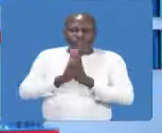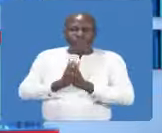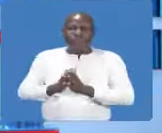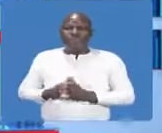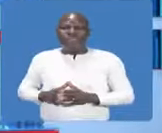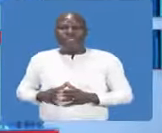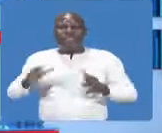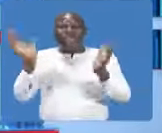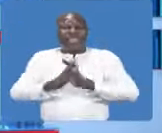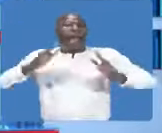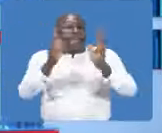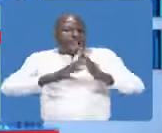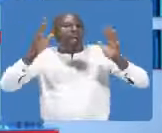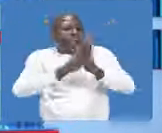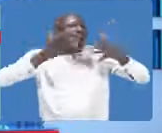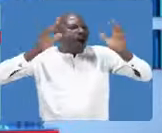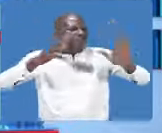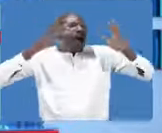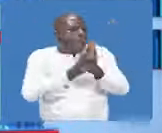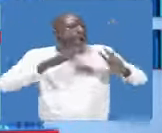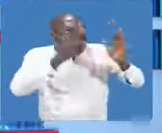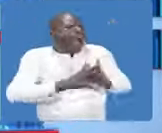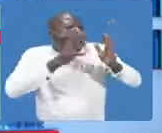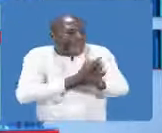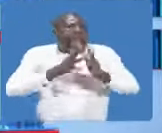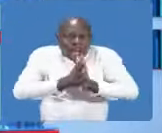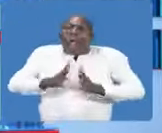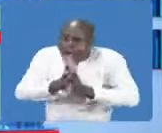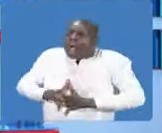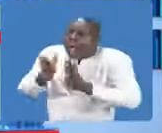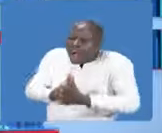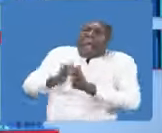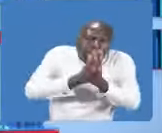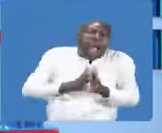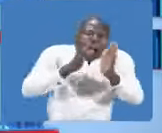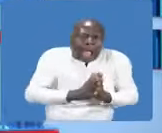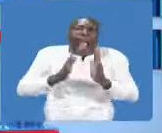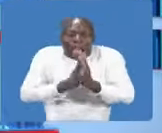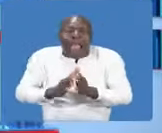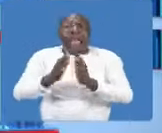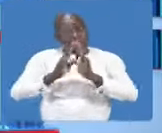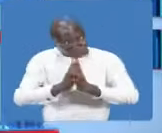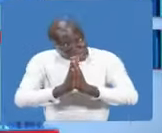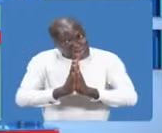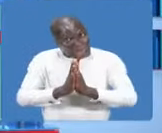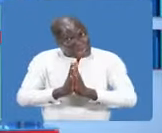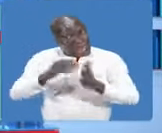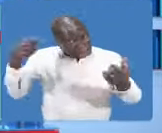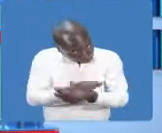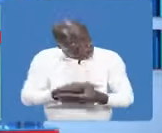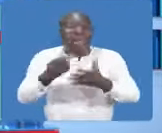bo pano ma shase ne mo bo bo nsa pe pa pe pa pe pa pe pa pe pa pe pa pe pa pe pa pe pa pe pa eh o man gana mo ye sumu